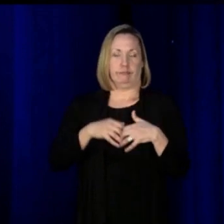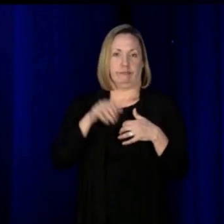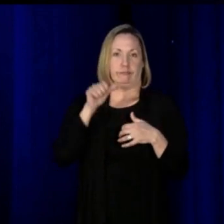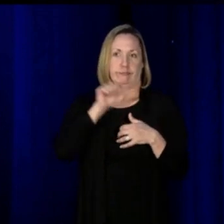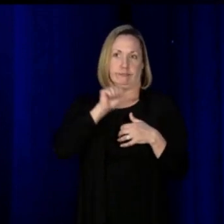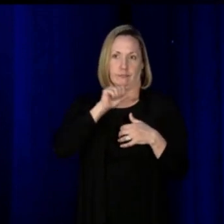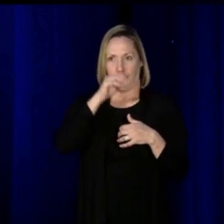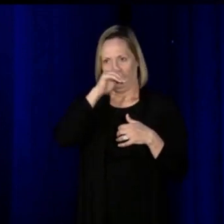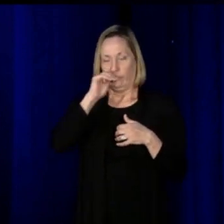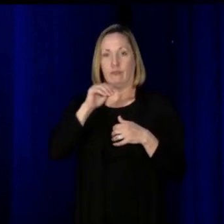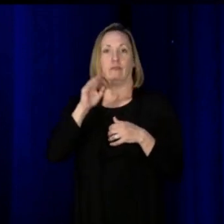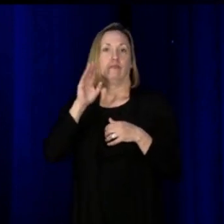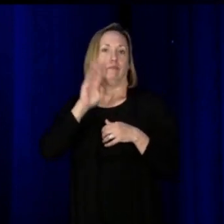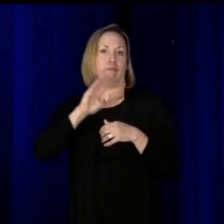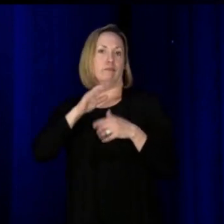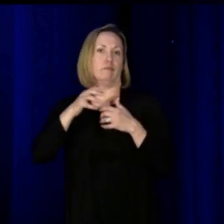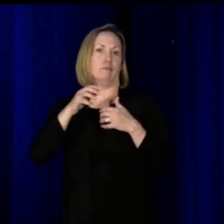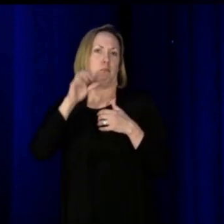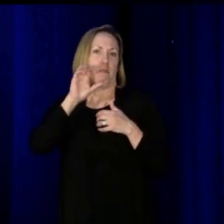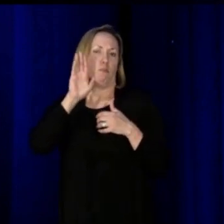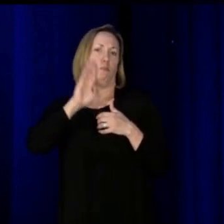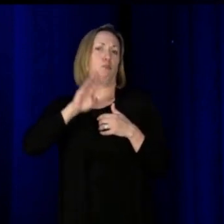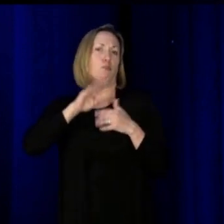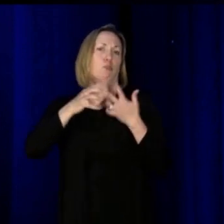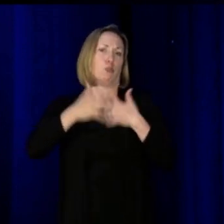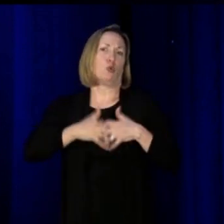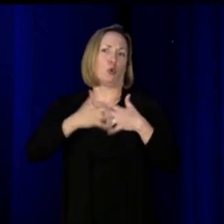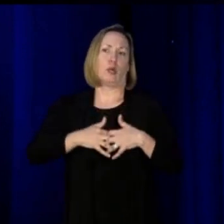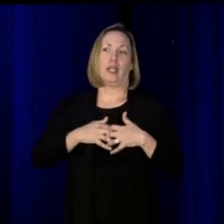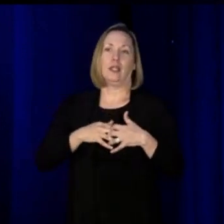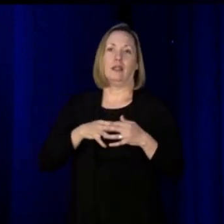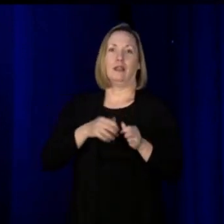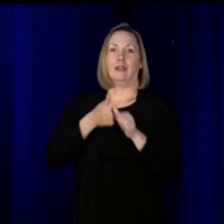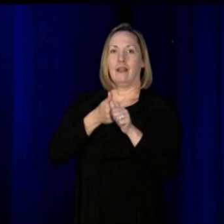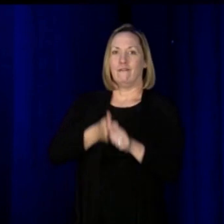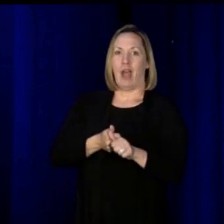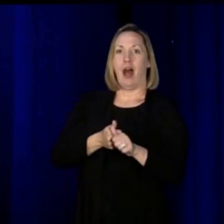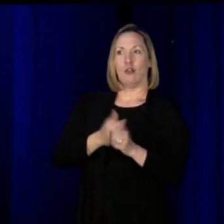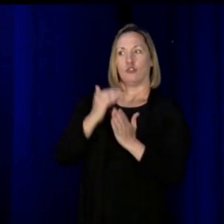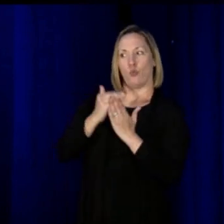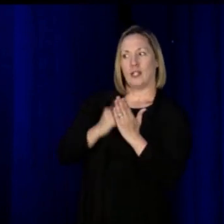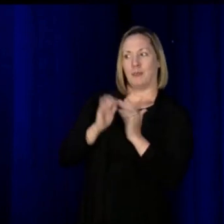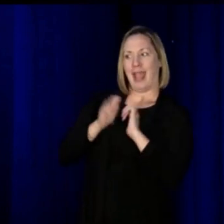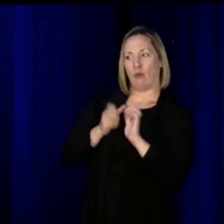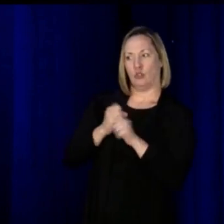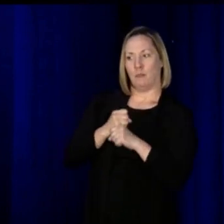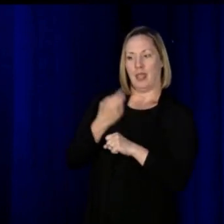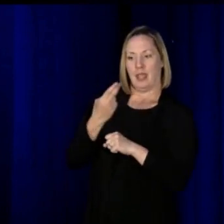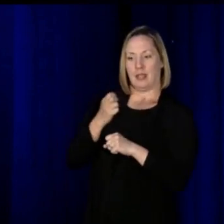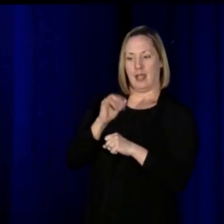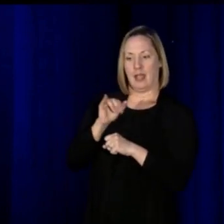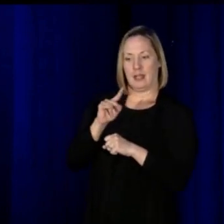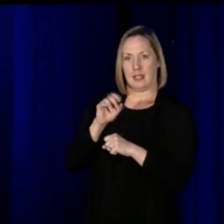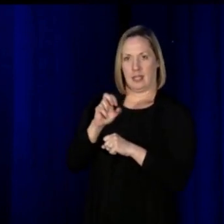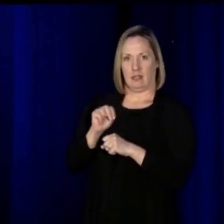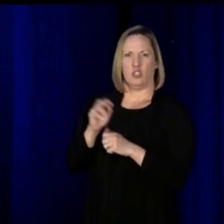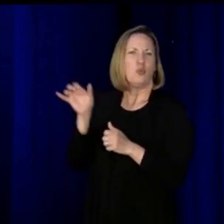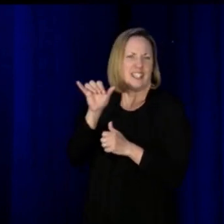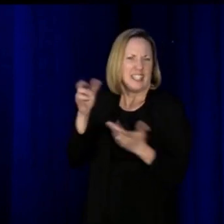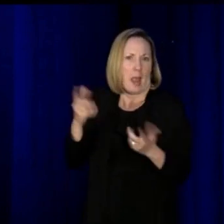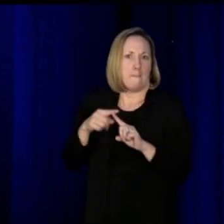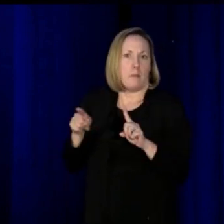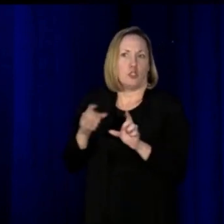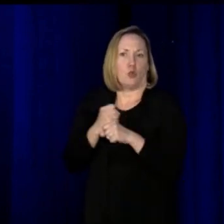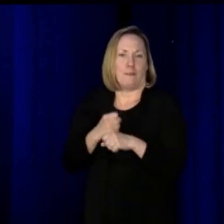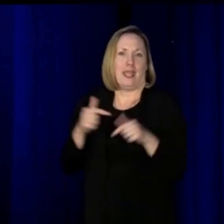say, brewery that is following the Heineken receipt from your house or your country. So for instance,